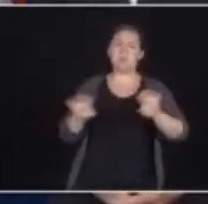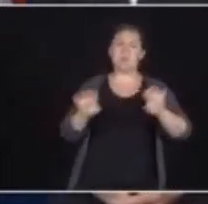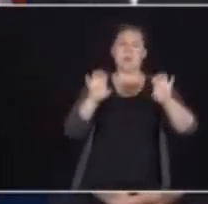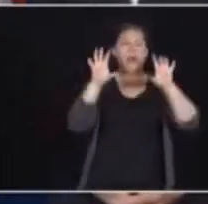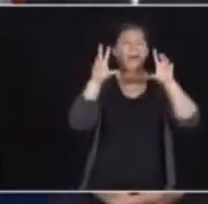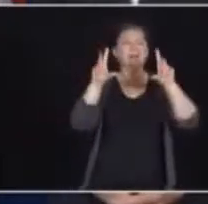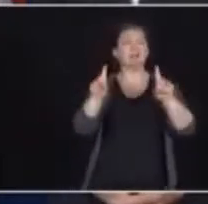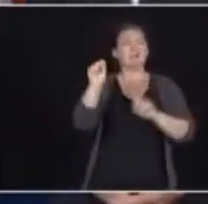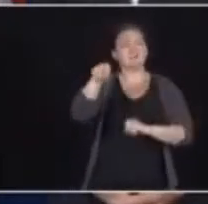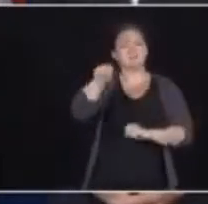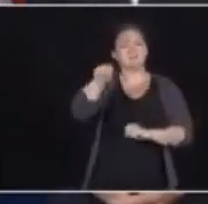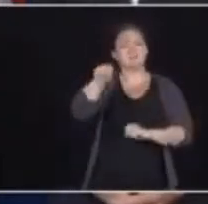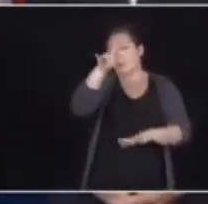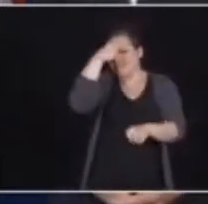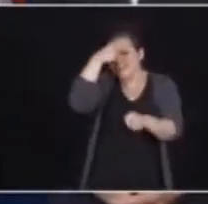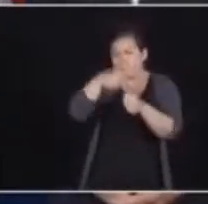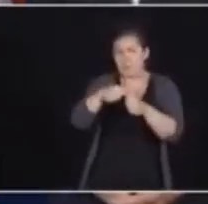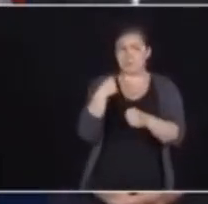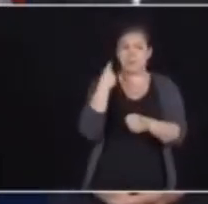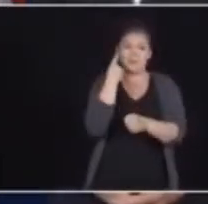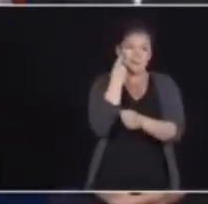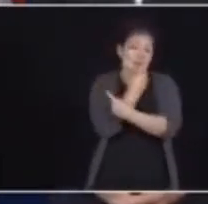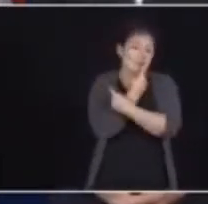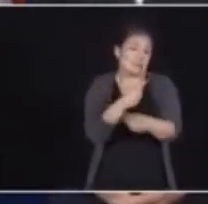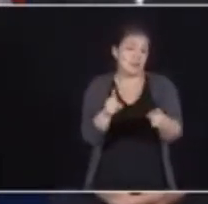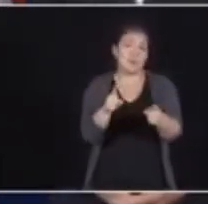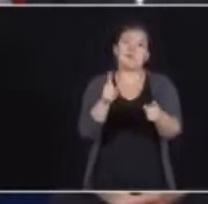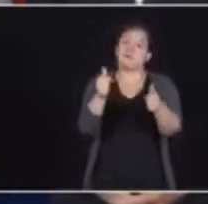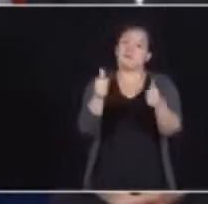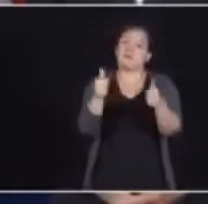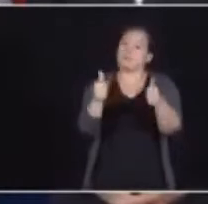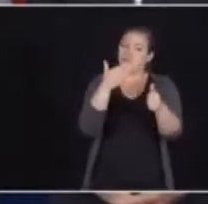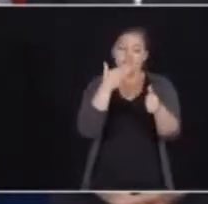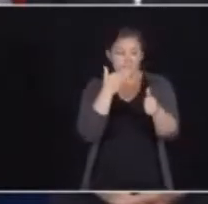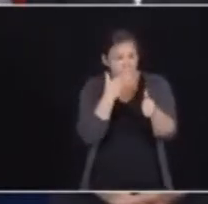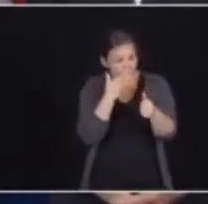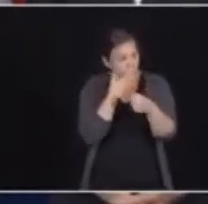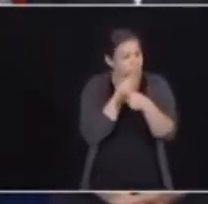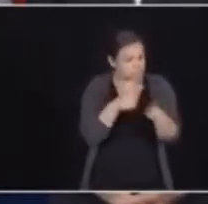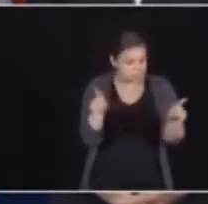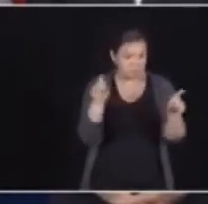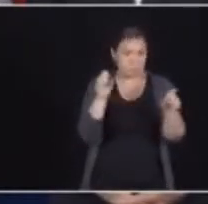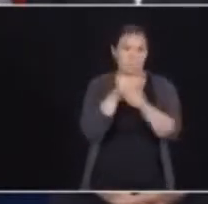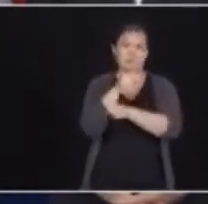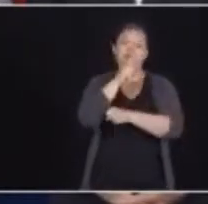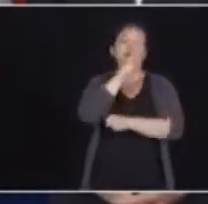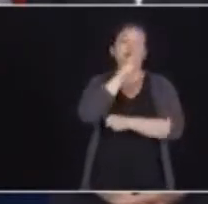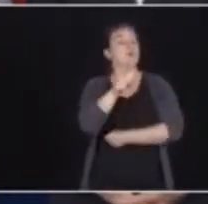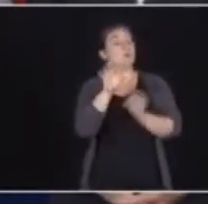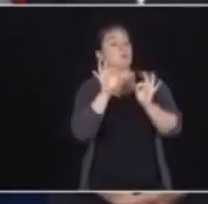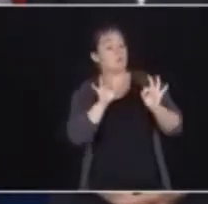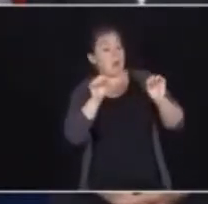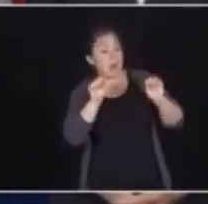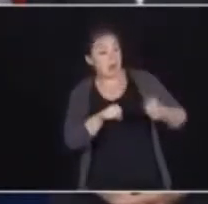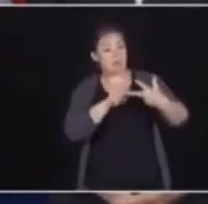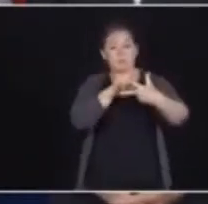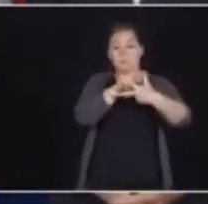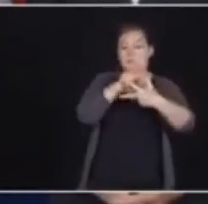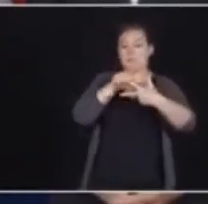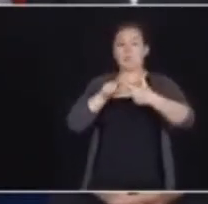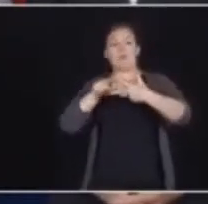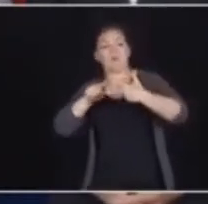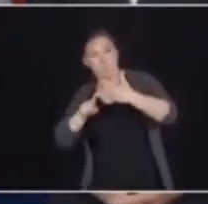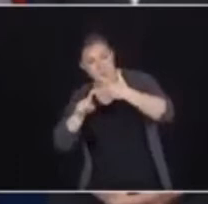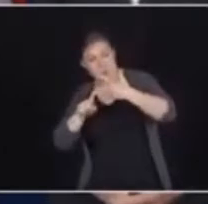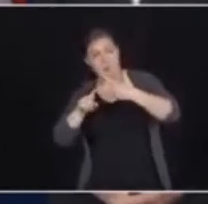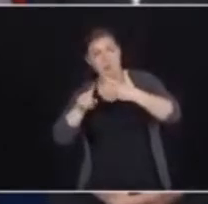out with our announcement, and I think it was a great announcement that we're making sure that we're ready for all scenarios. That was, I think it was June the 17th,